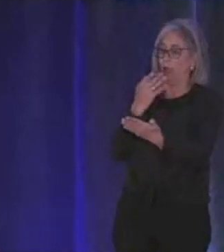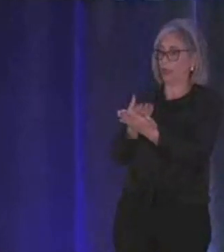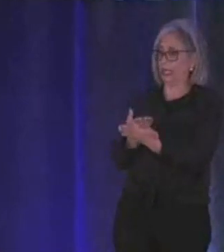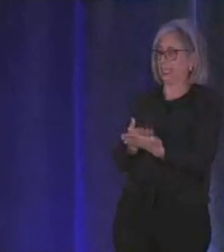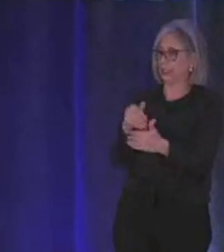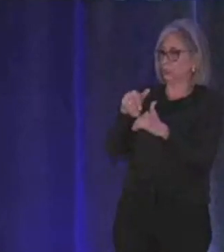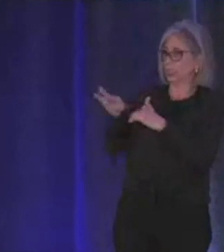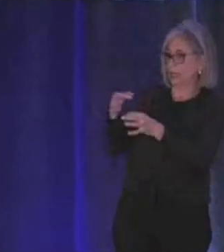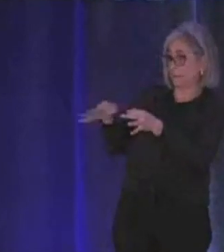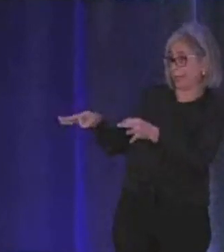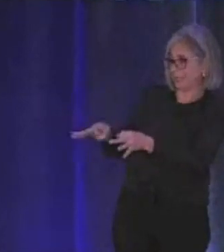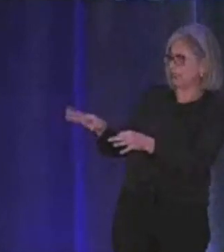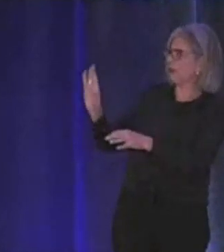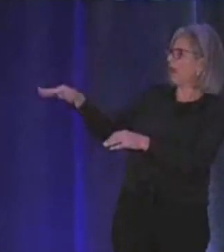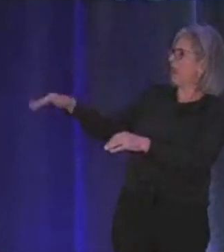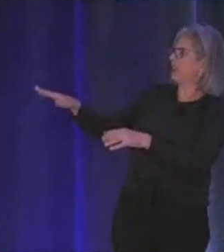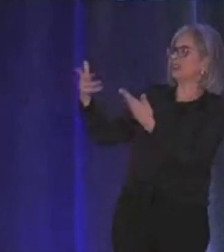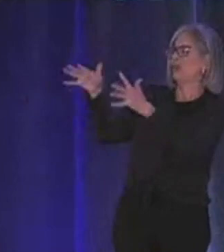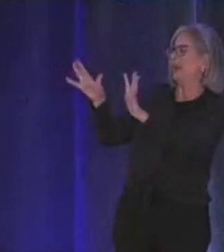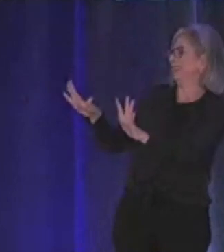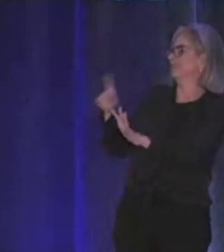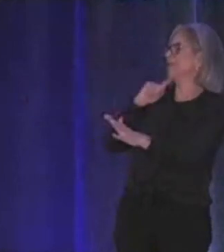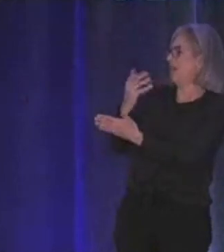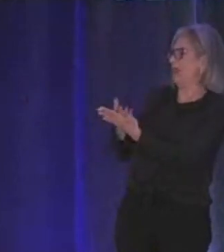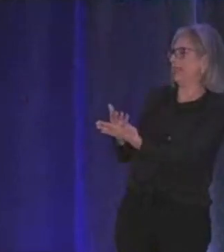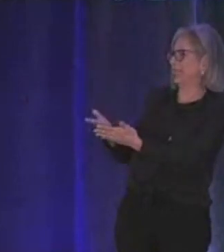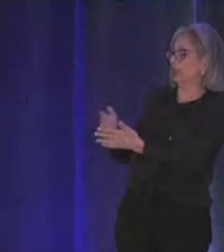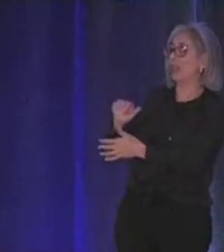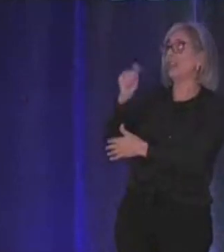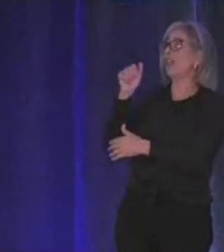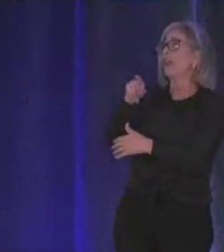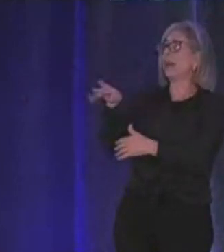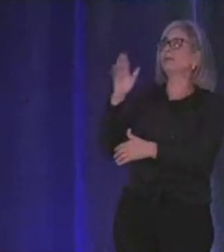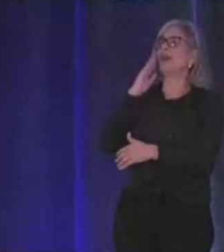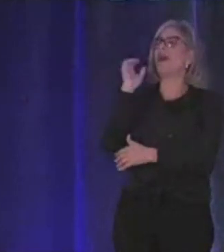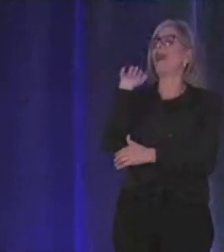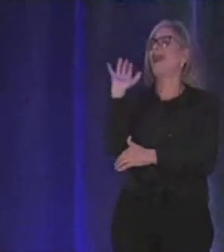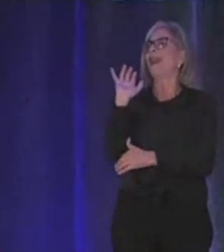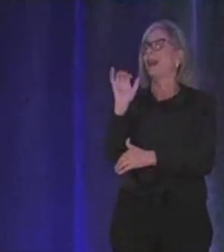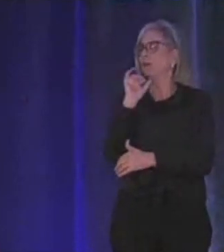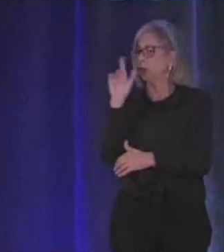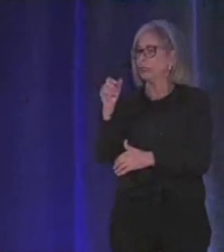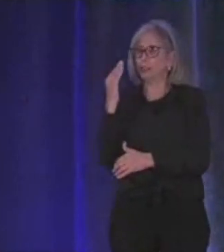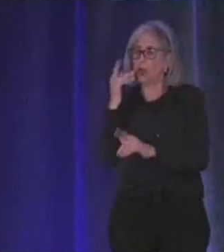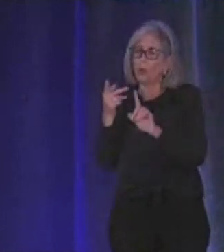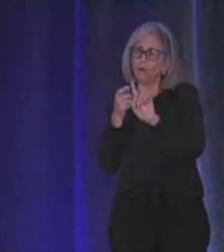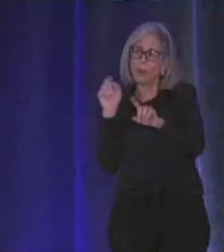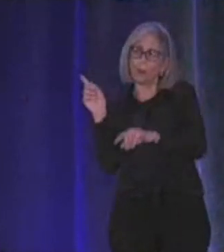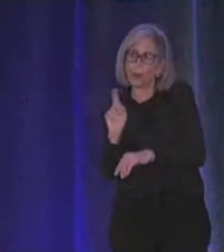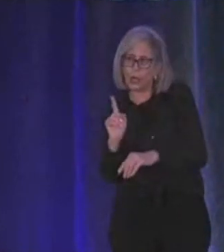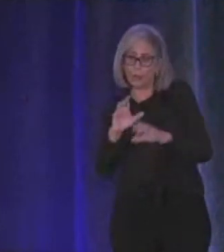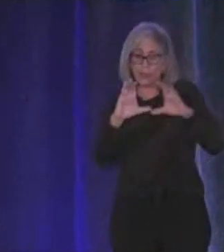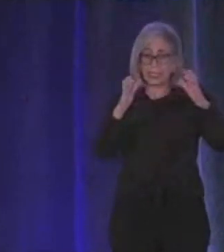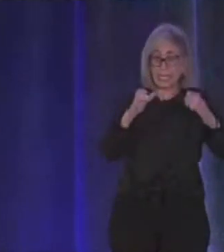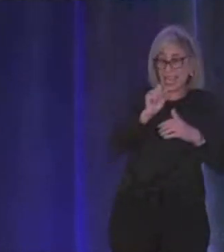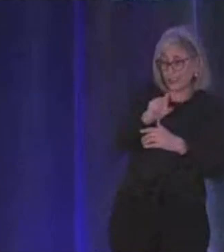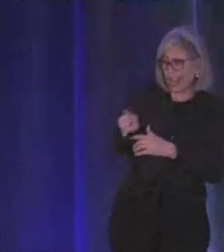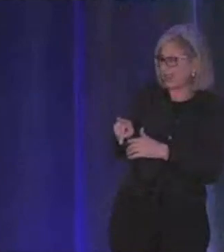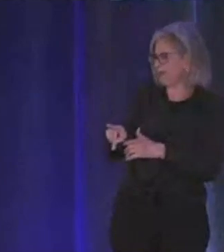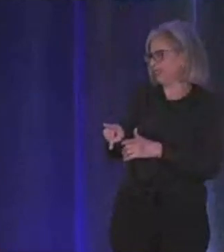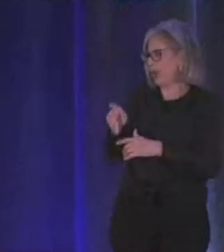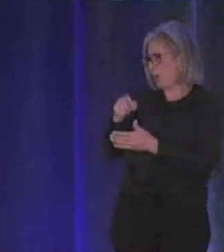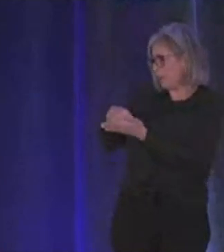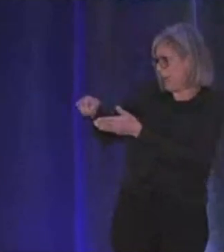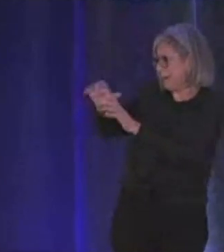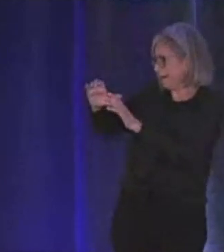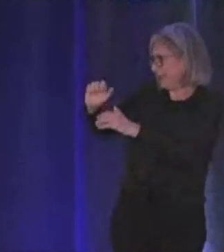that message saying, hey, this has been done, and then the other apps would know. But it wouldn't need to know that it came from the container app or the